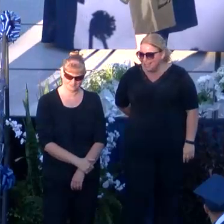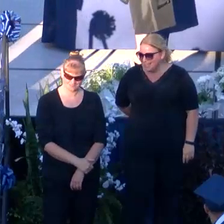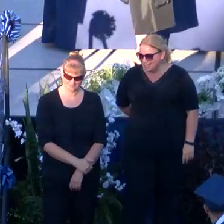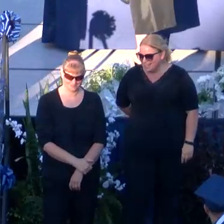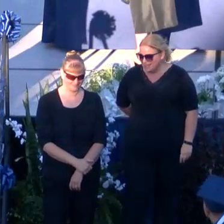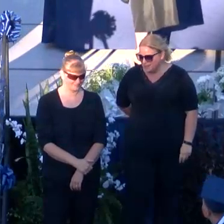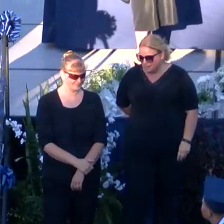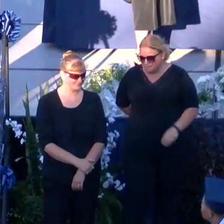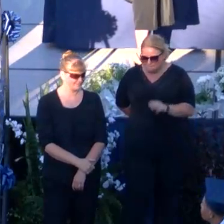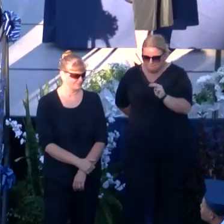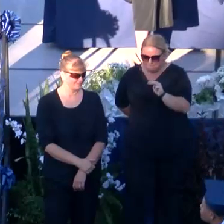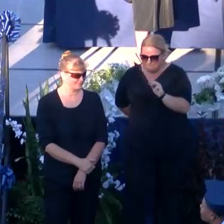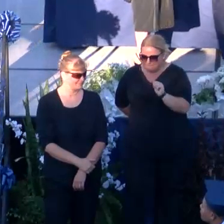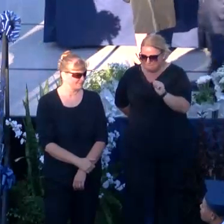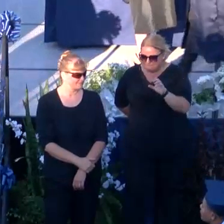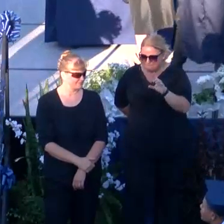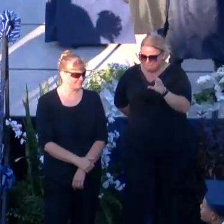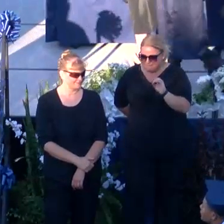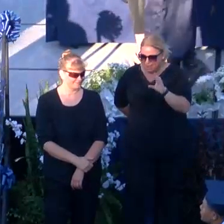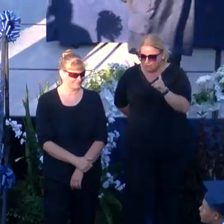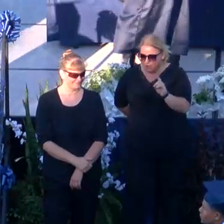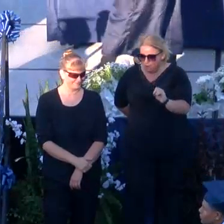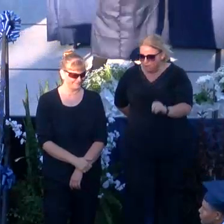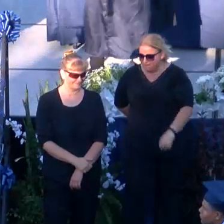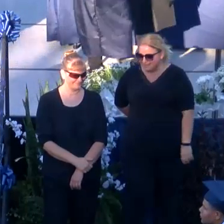Mauro Sanchez.